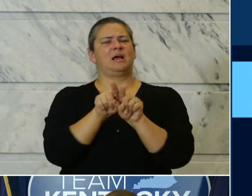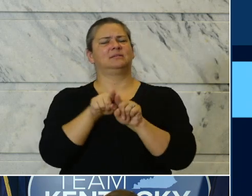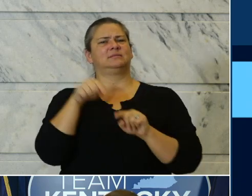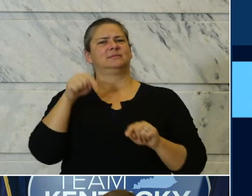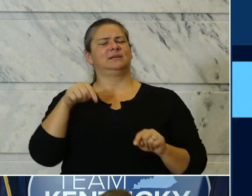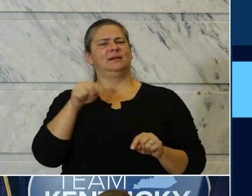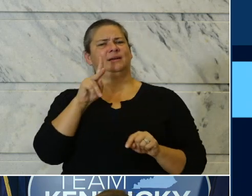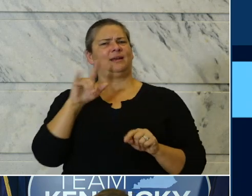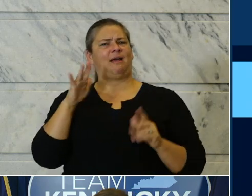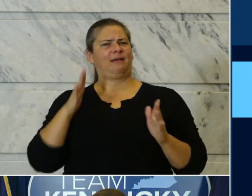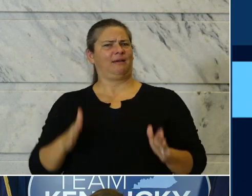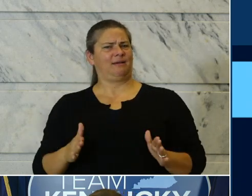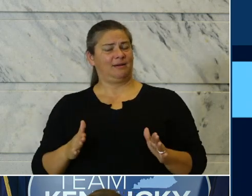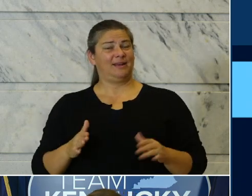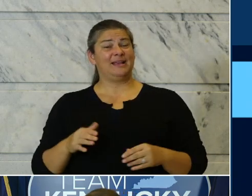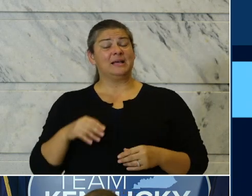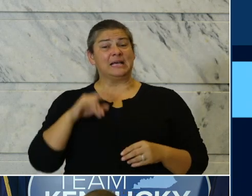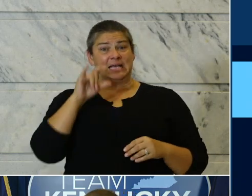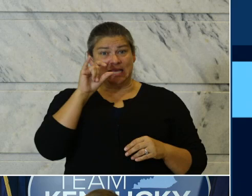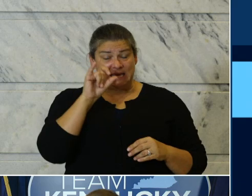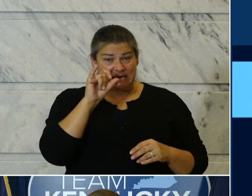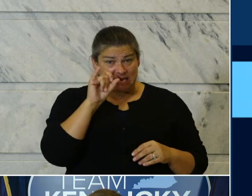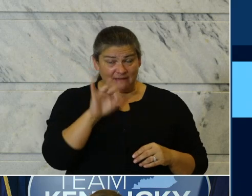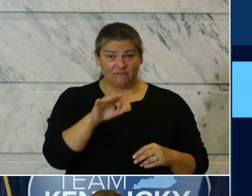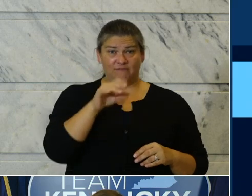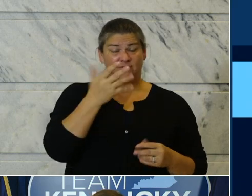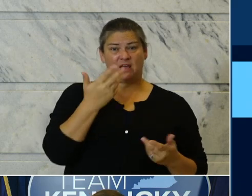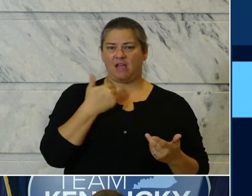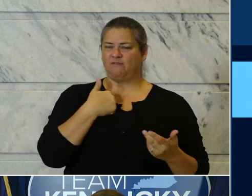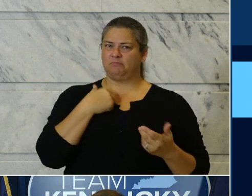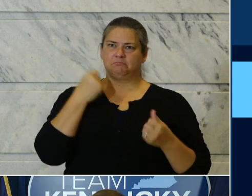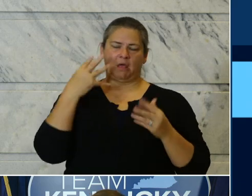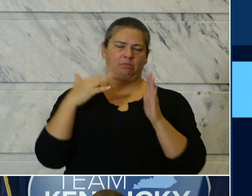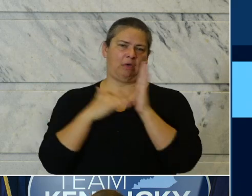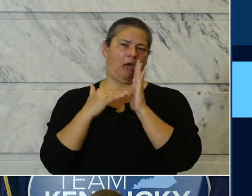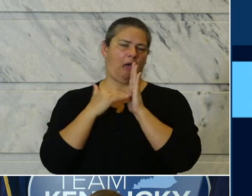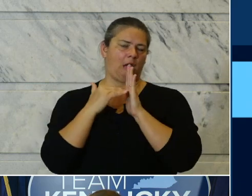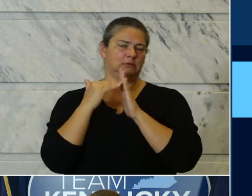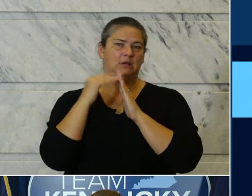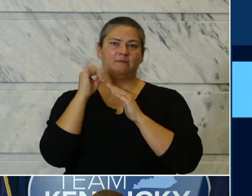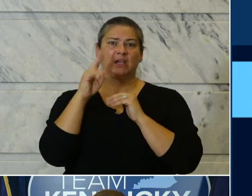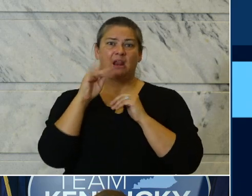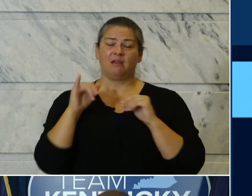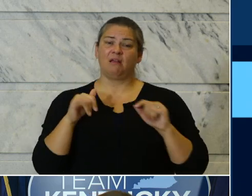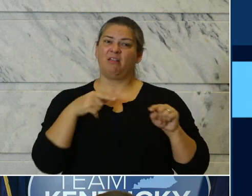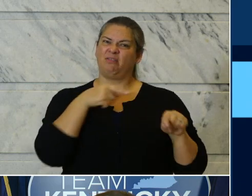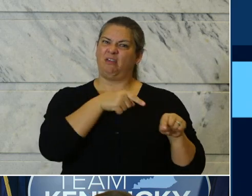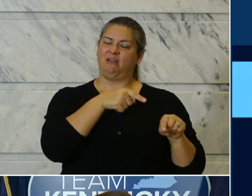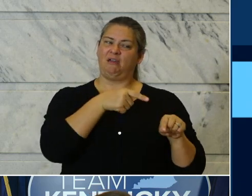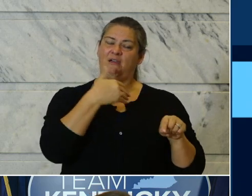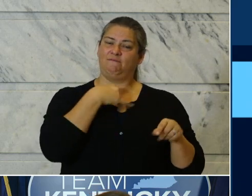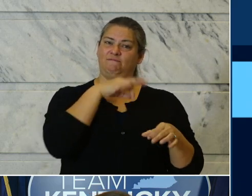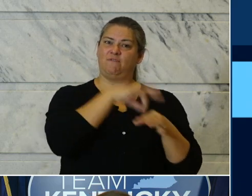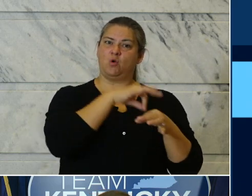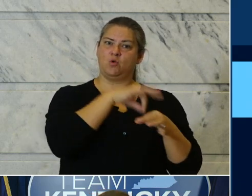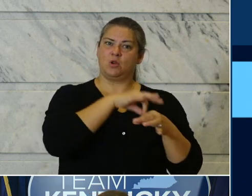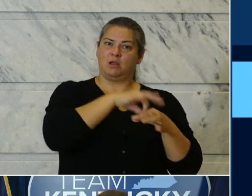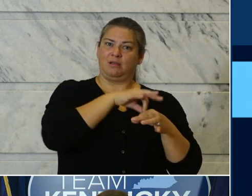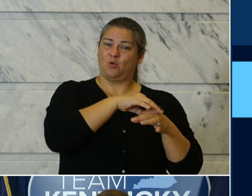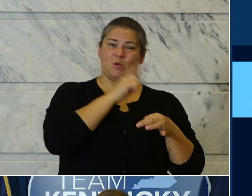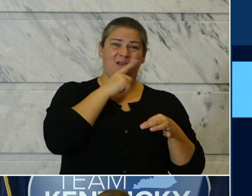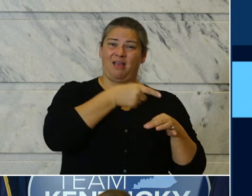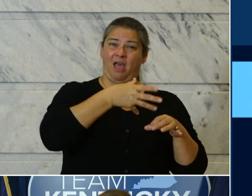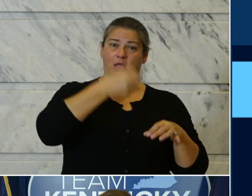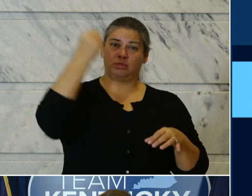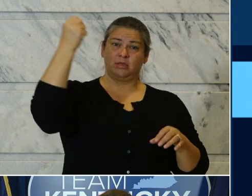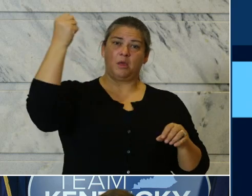rights restored, 190,000 Kentuckians have had that restoration since December, that you go online,